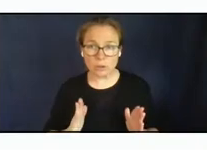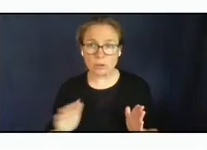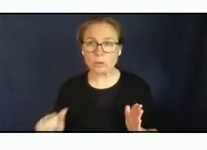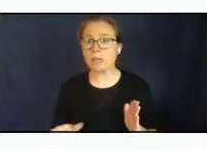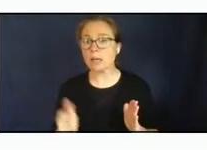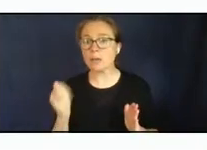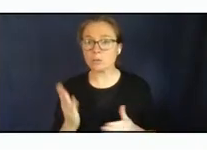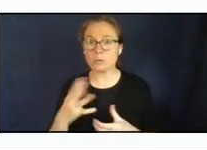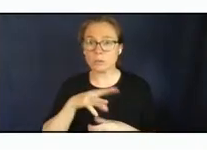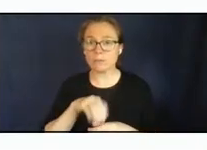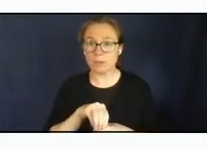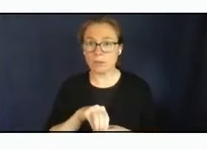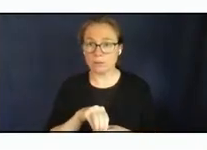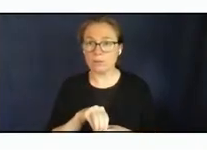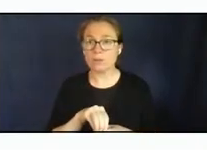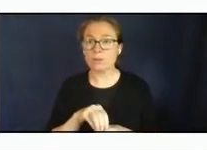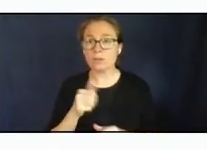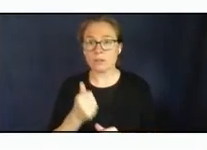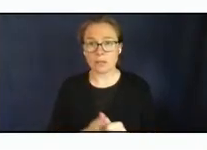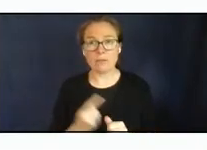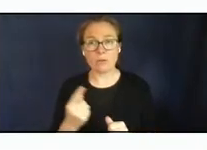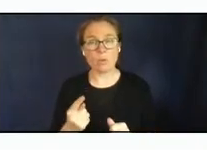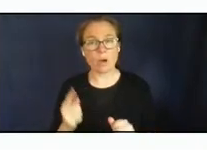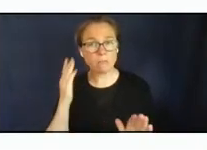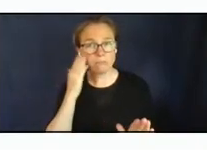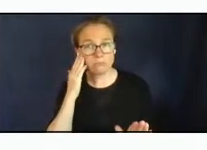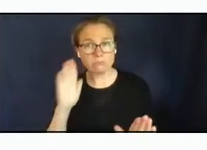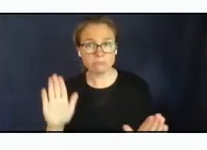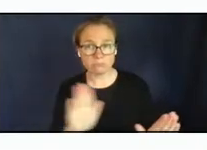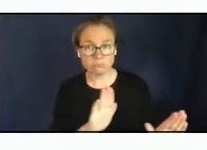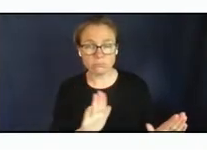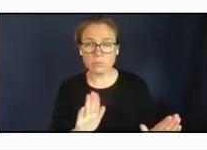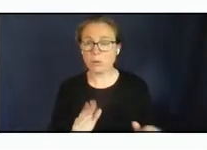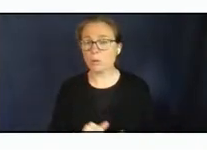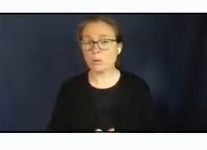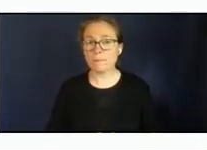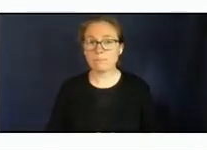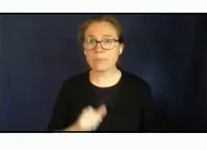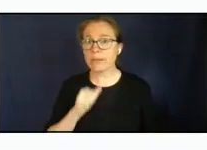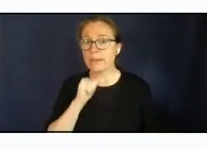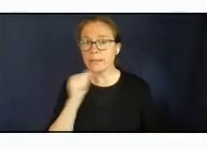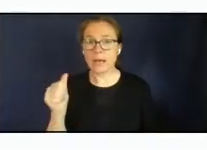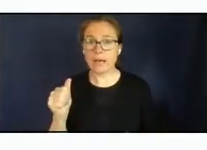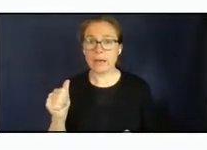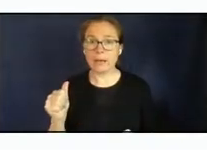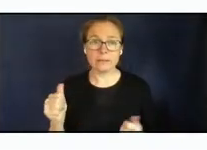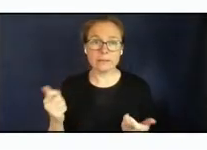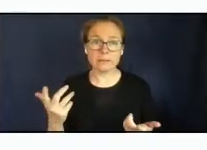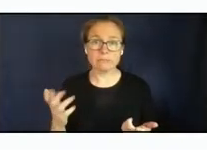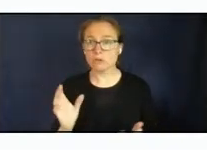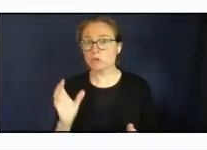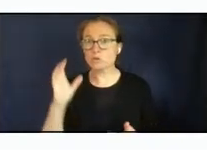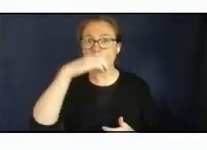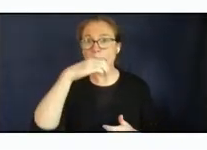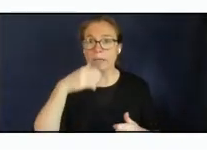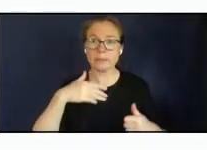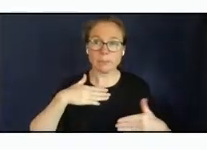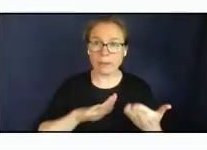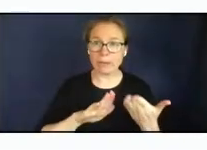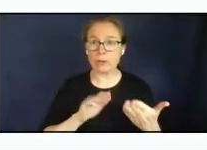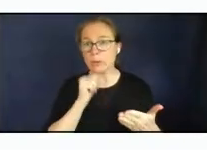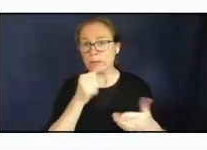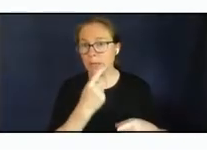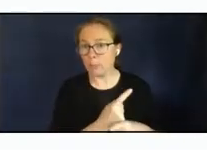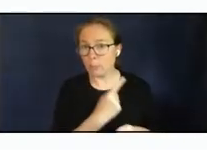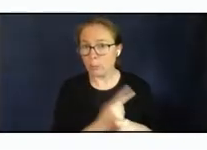So everyone should be reassured that there won't be some arcane methodology or otherwise inappropriate methodology to